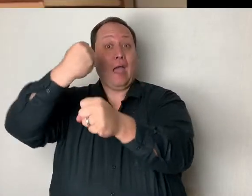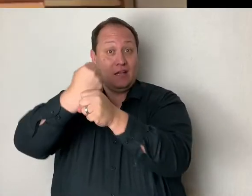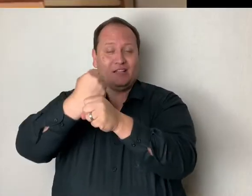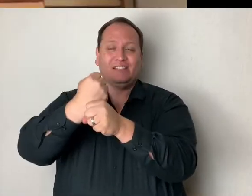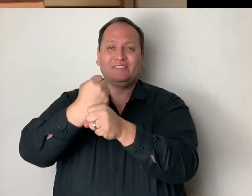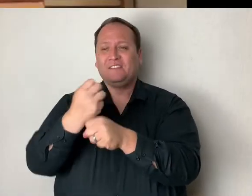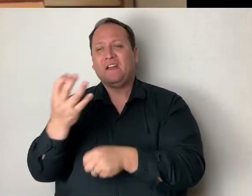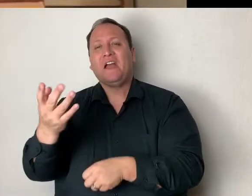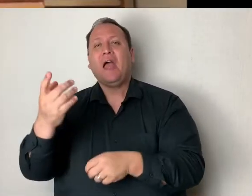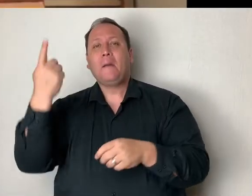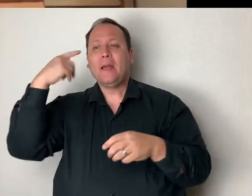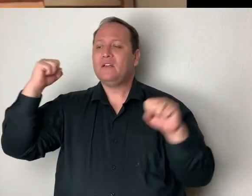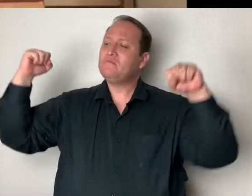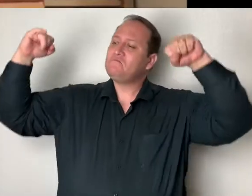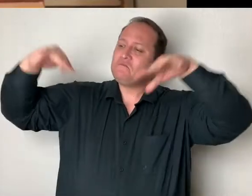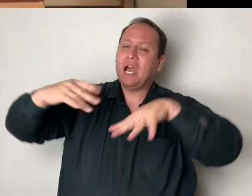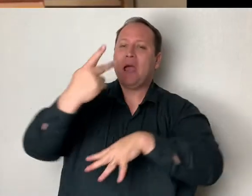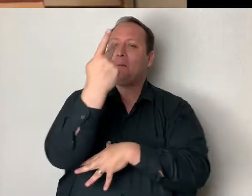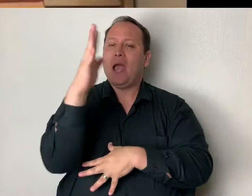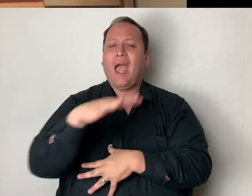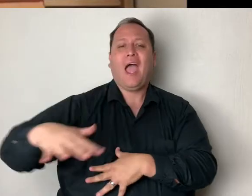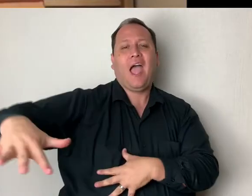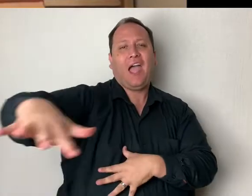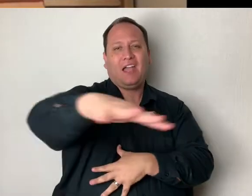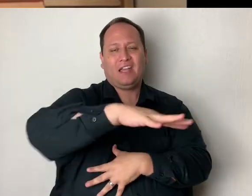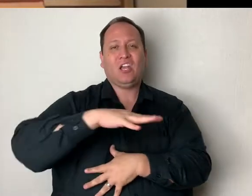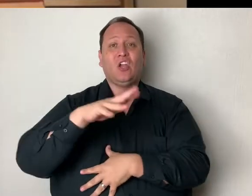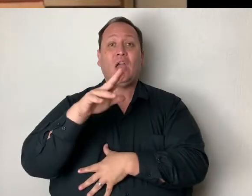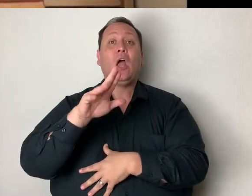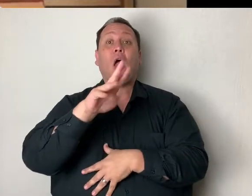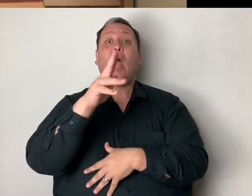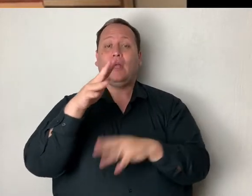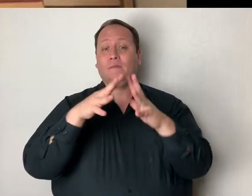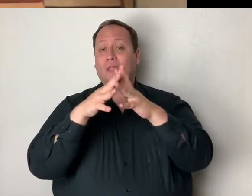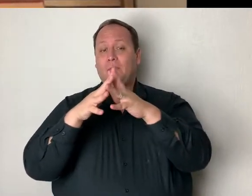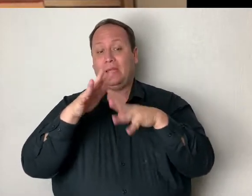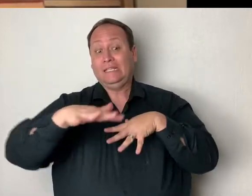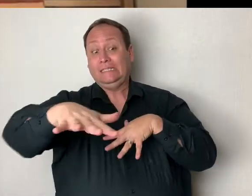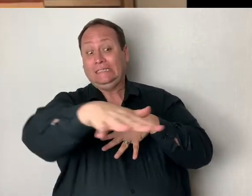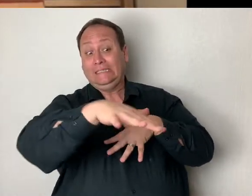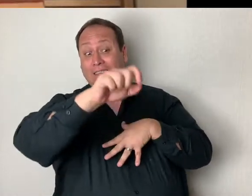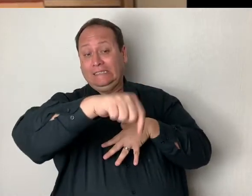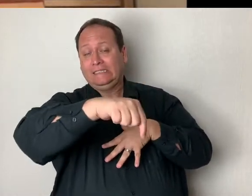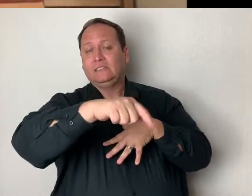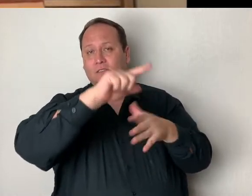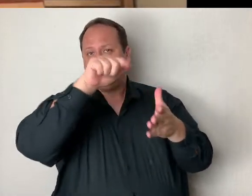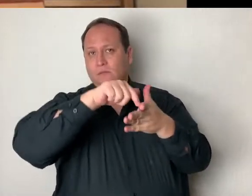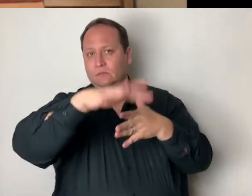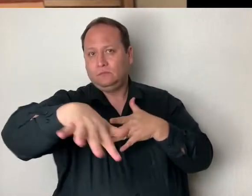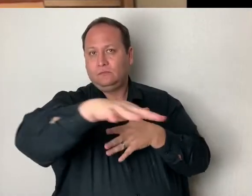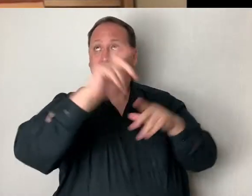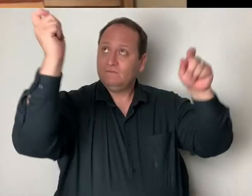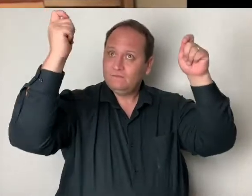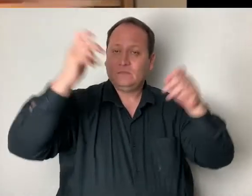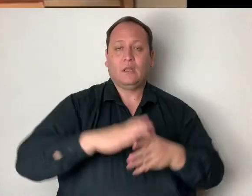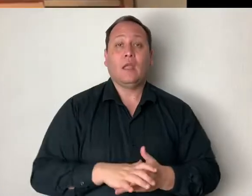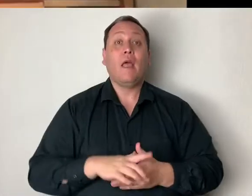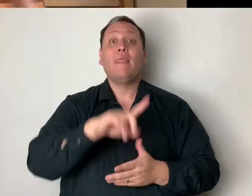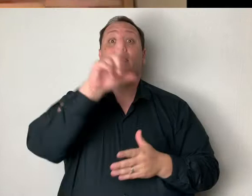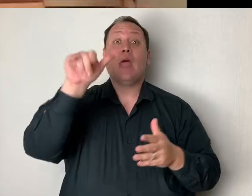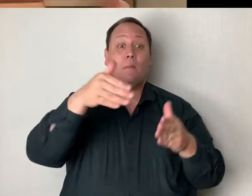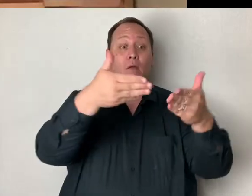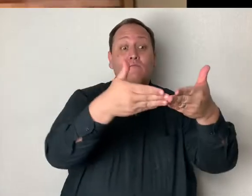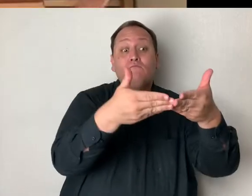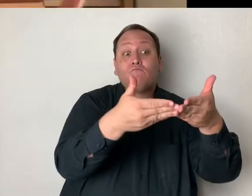State Park, the U.S. side of Friendship Park. And on that occasion, we'll be unveiling a